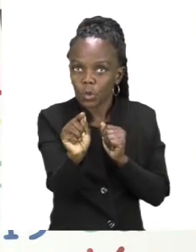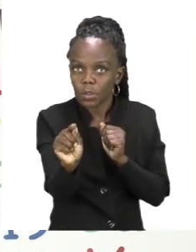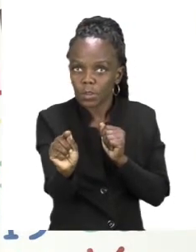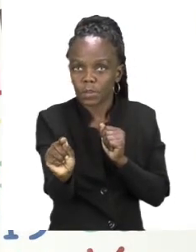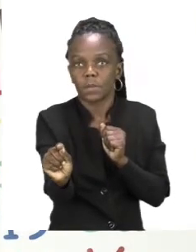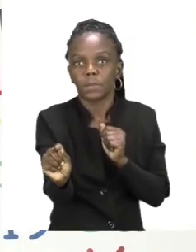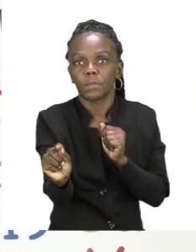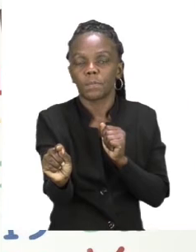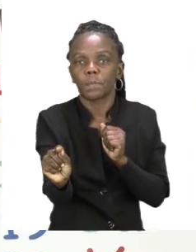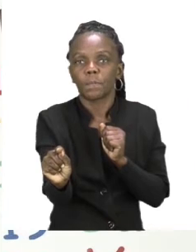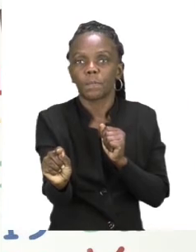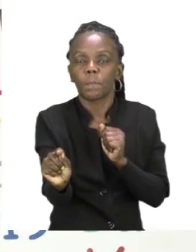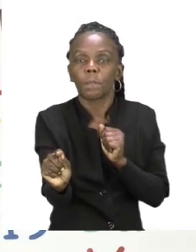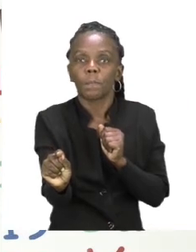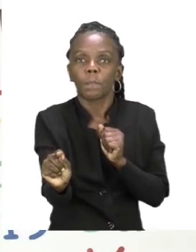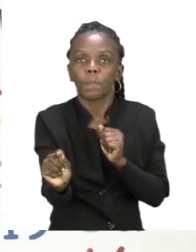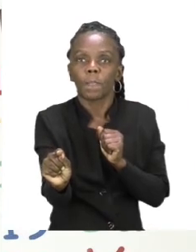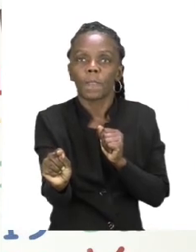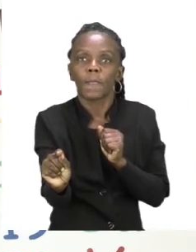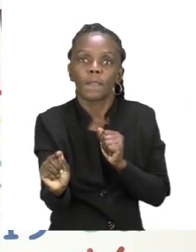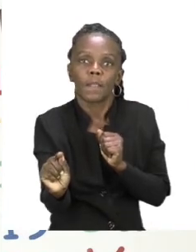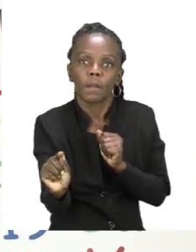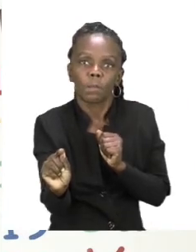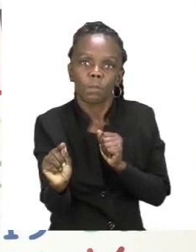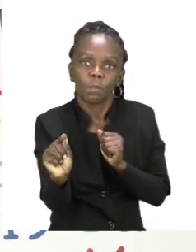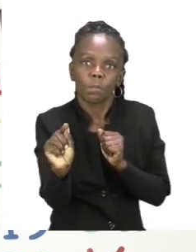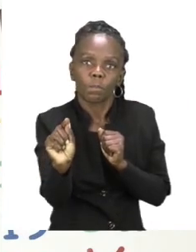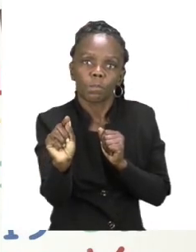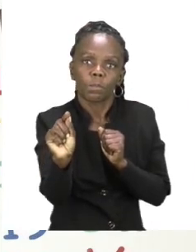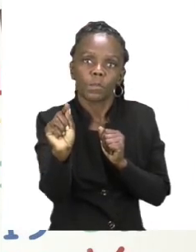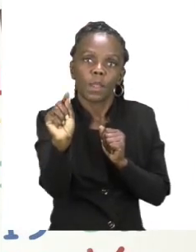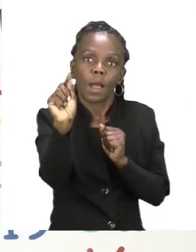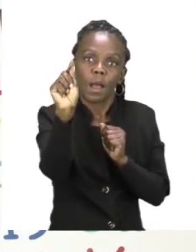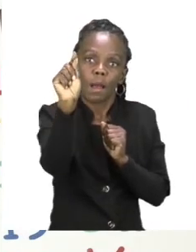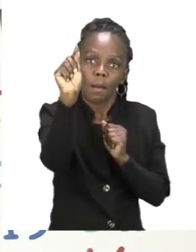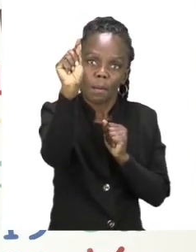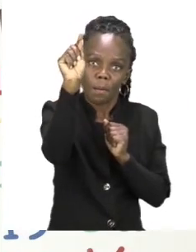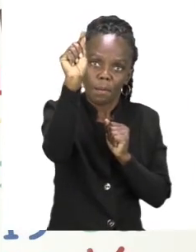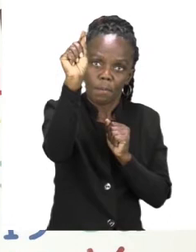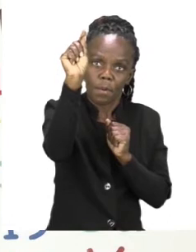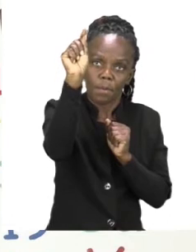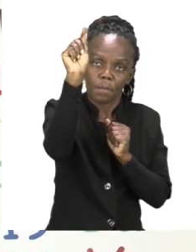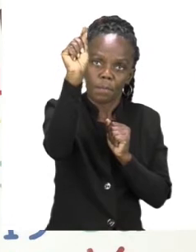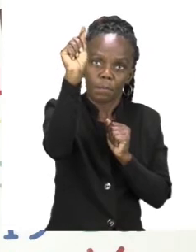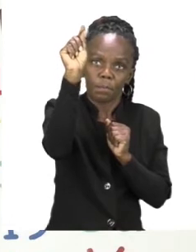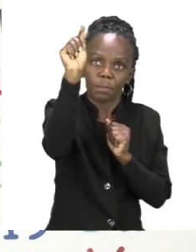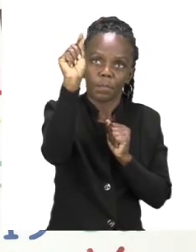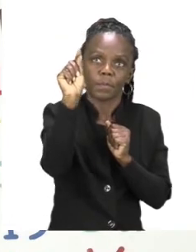across. Very good. And afterwards, you do not lift up your pencil and